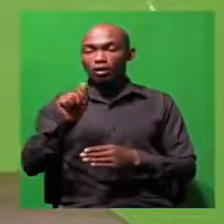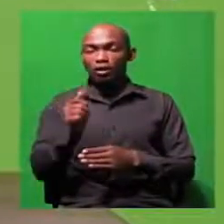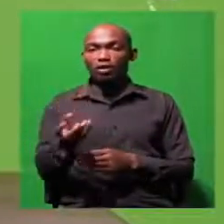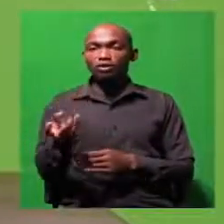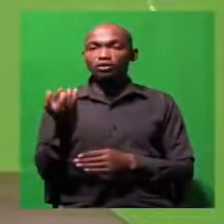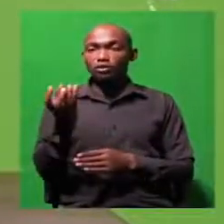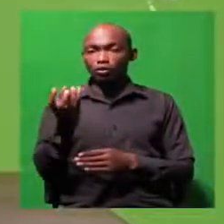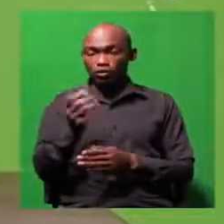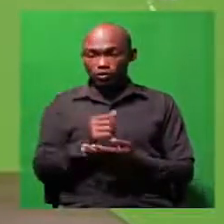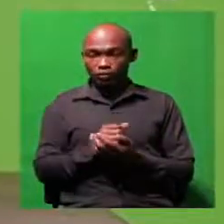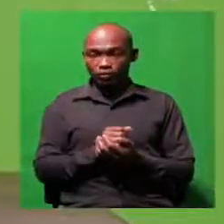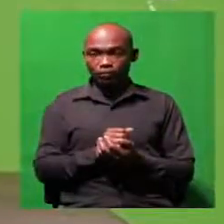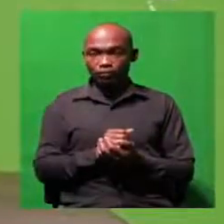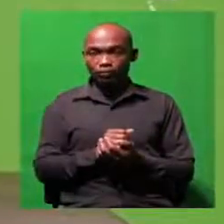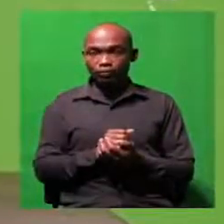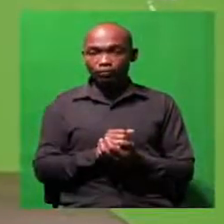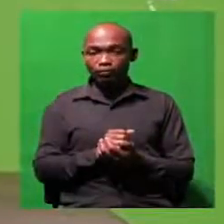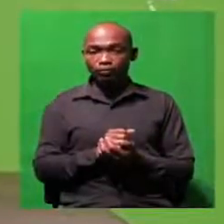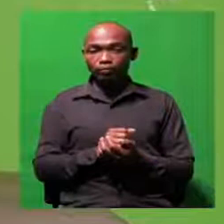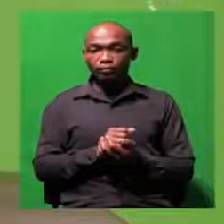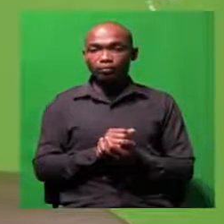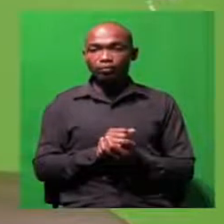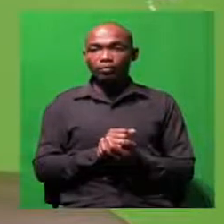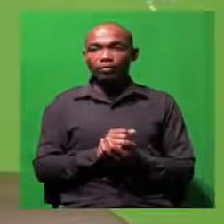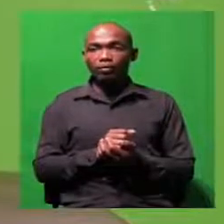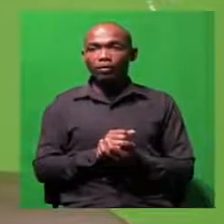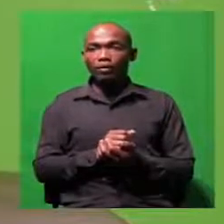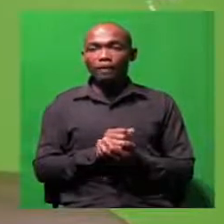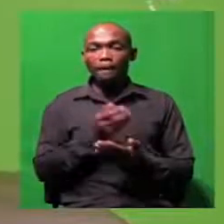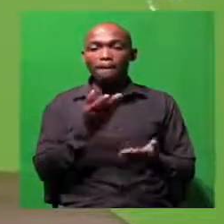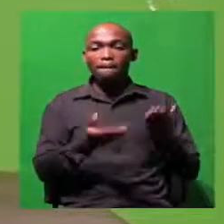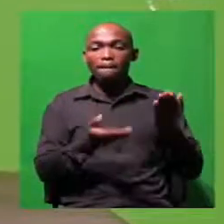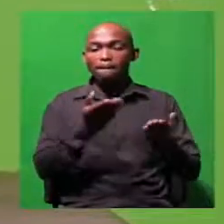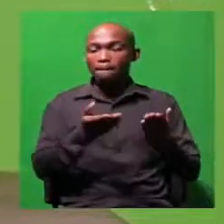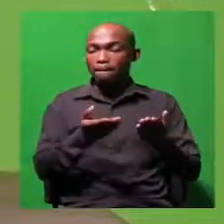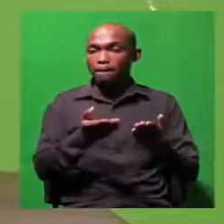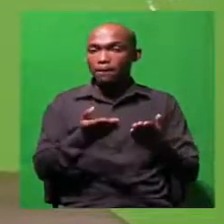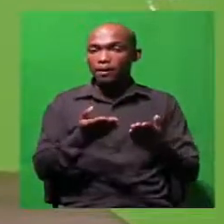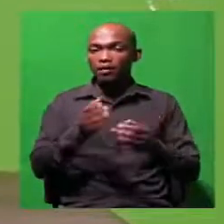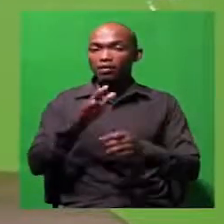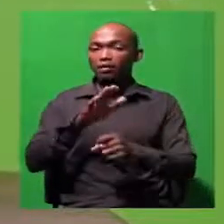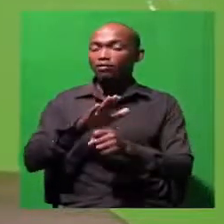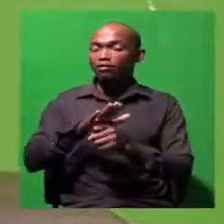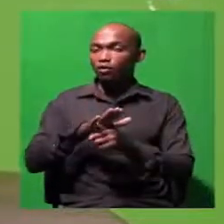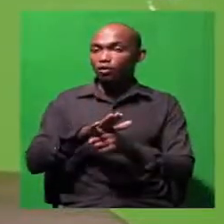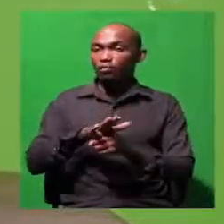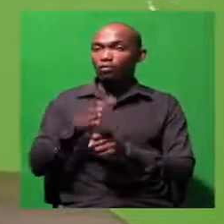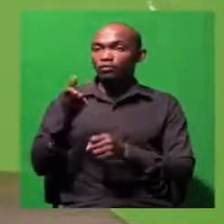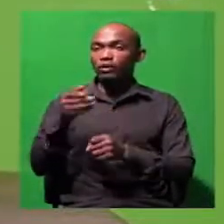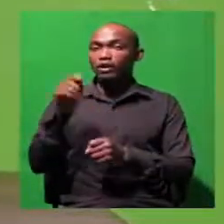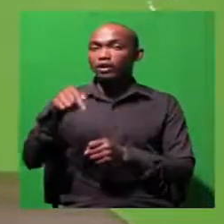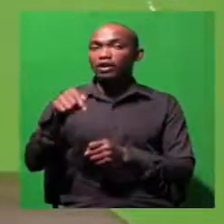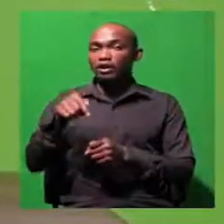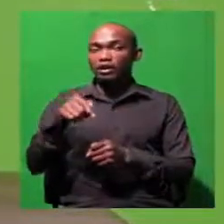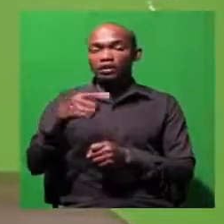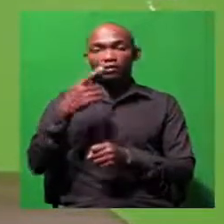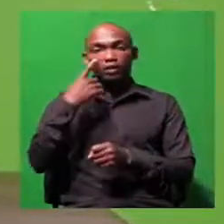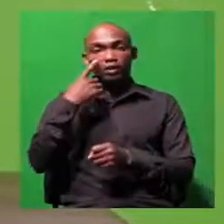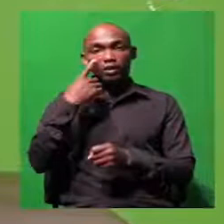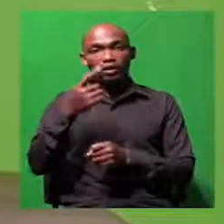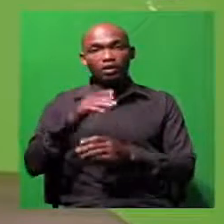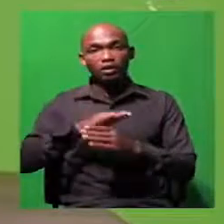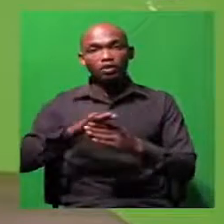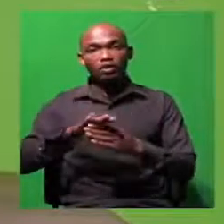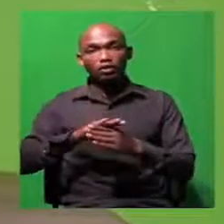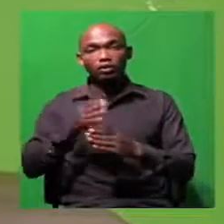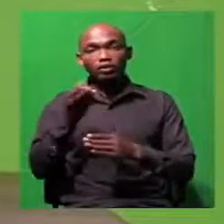you can use the appropriate instrument for measuring the volume of the irregular objects. And